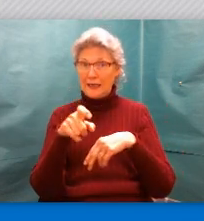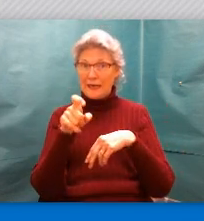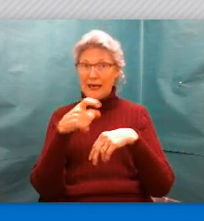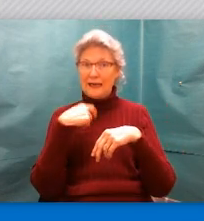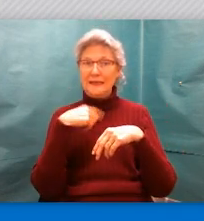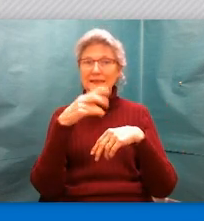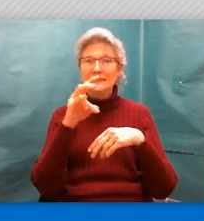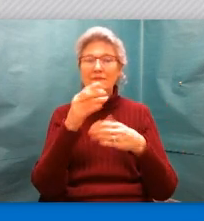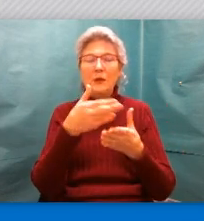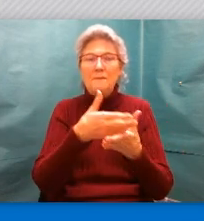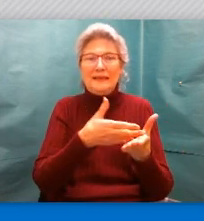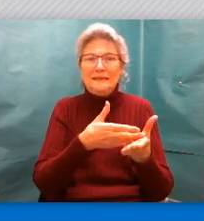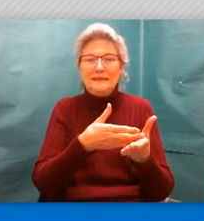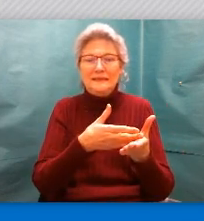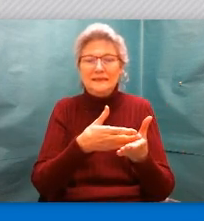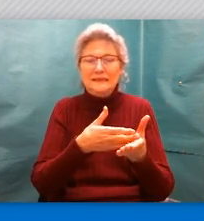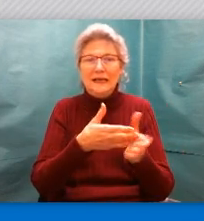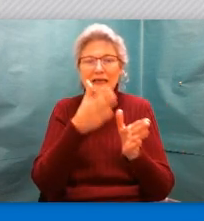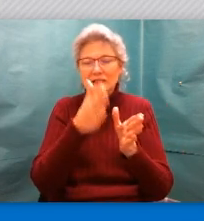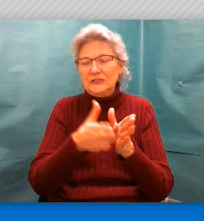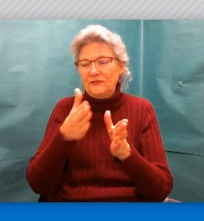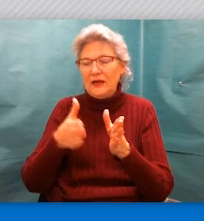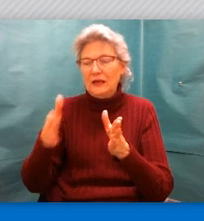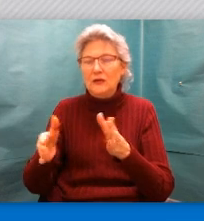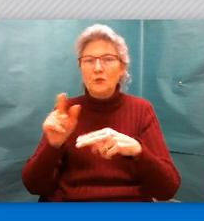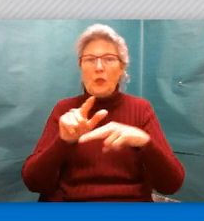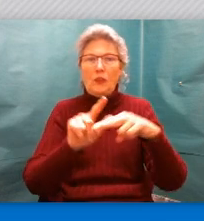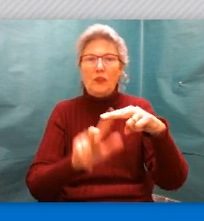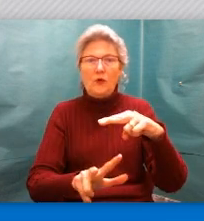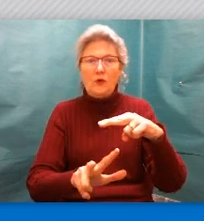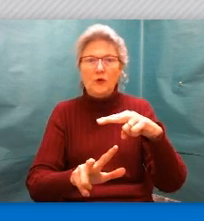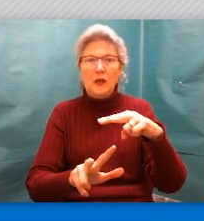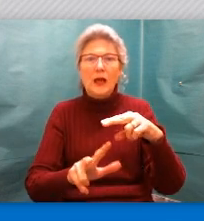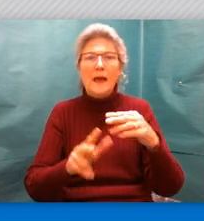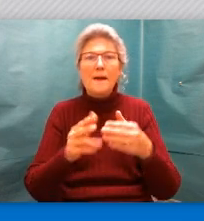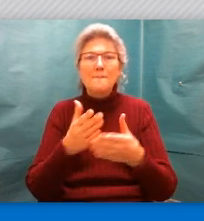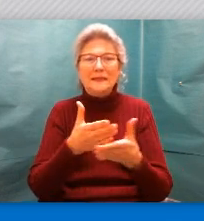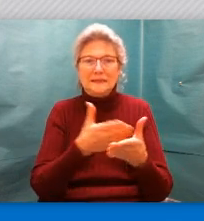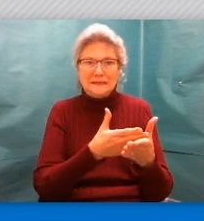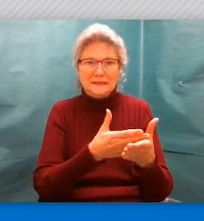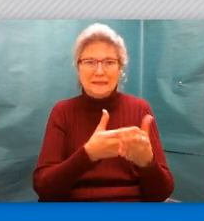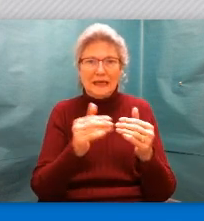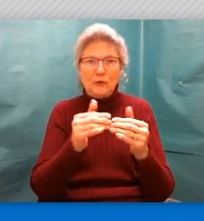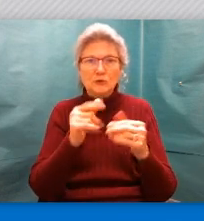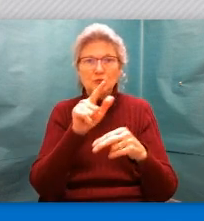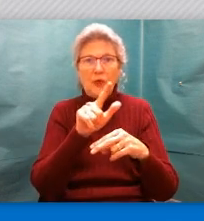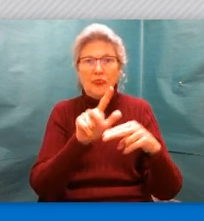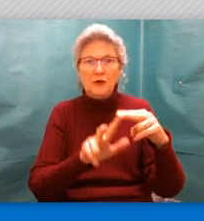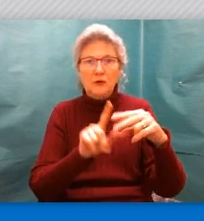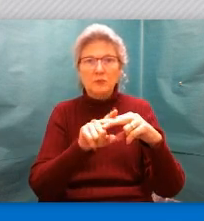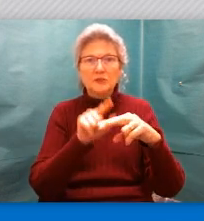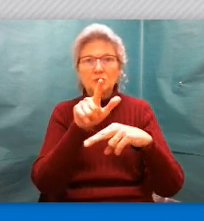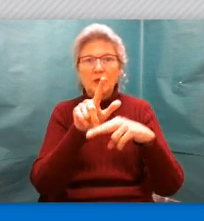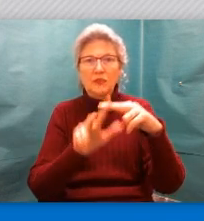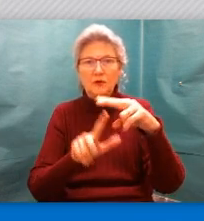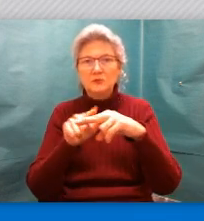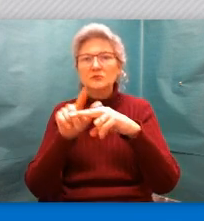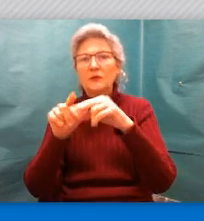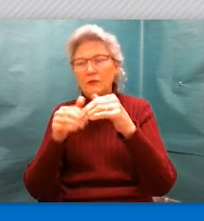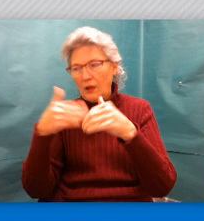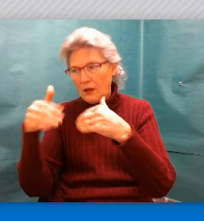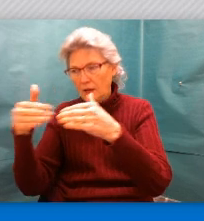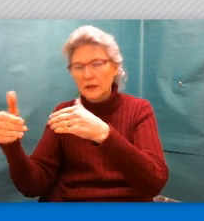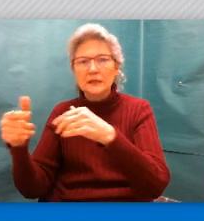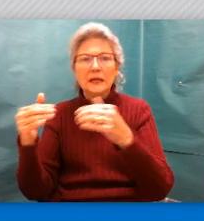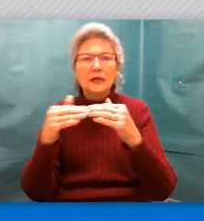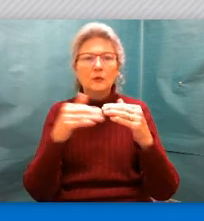need 7 pieces divided into 1/3 pieces. And this is equal to 1/3 plus 1/3 plus 1/3. It's